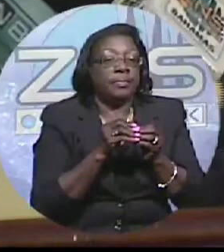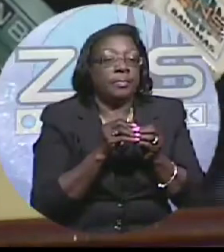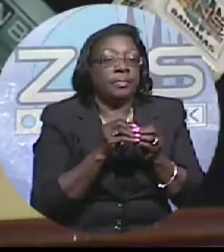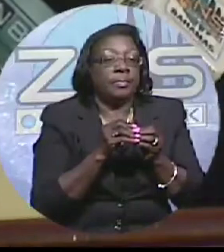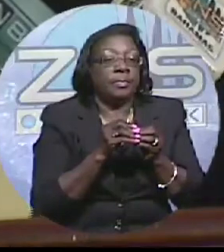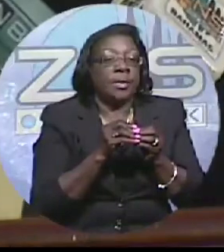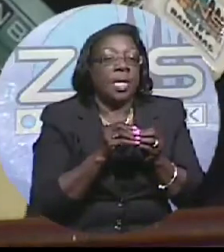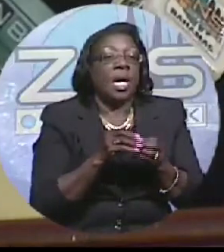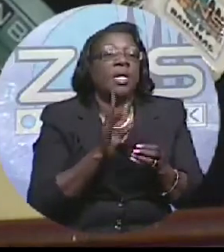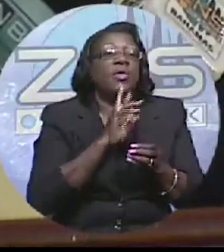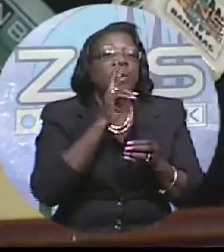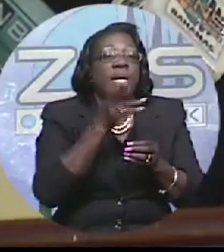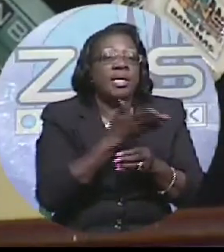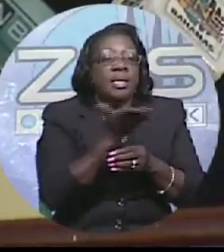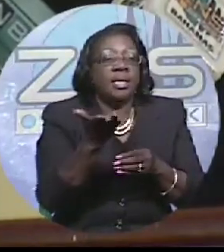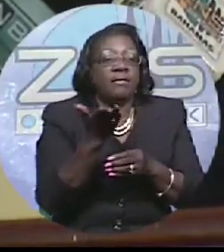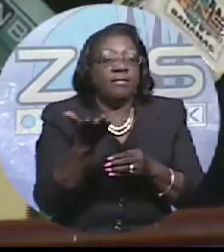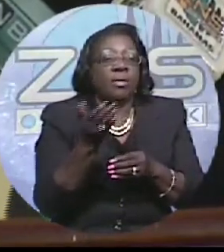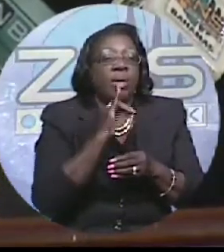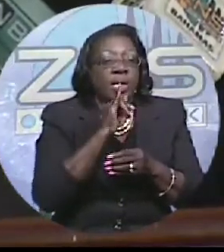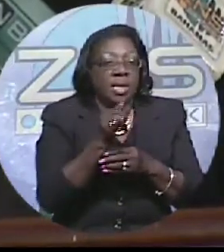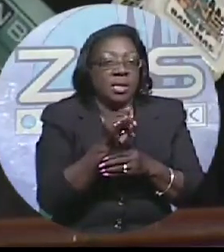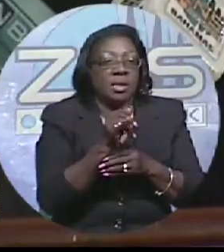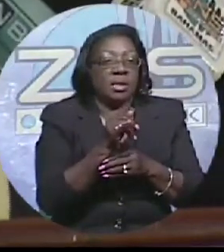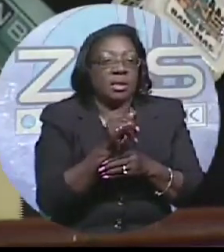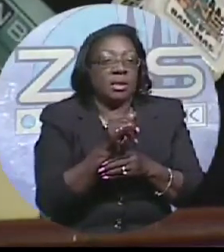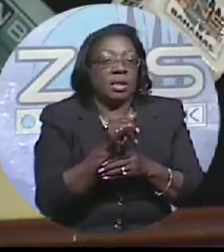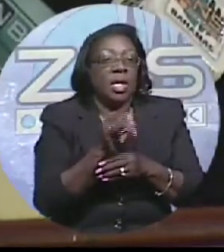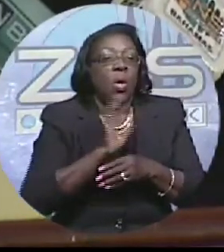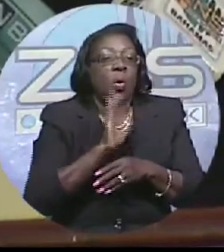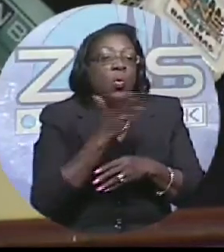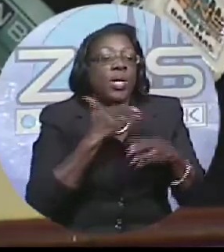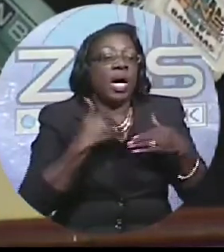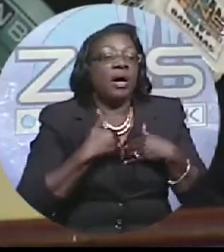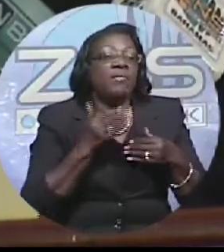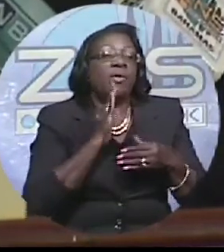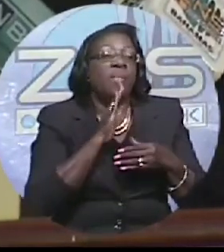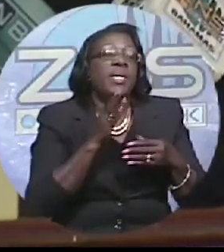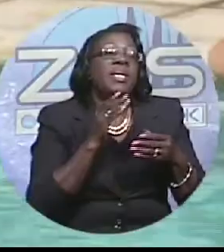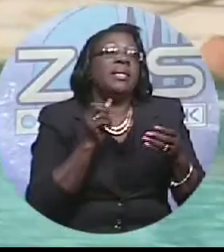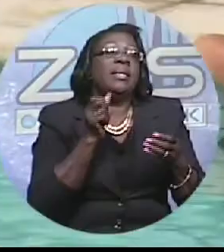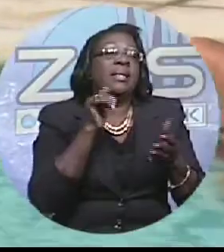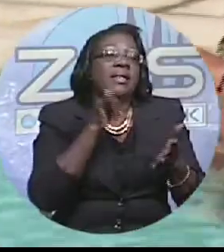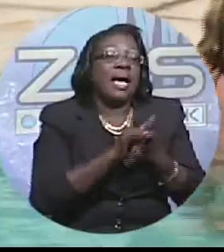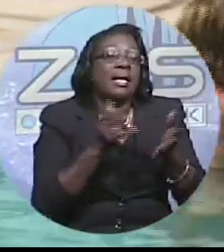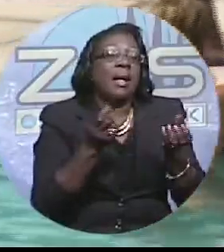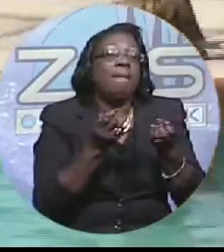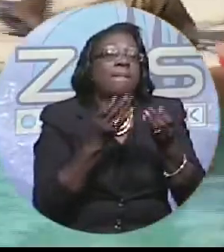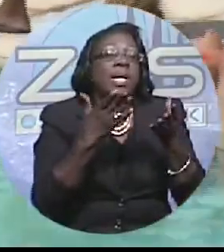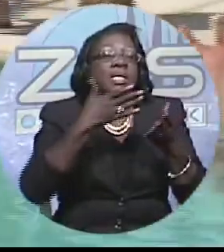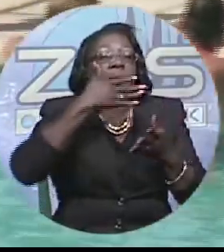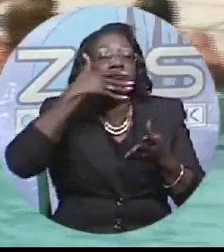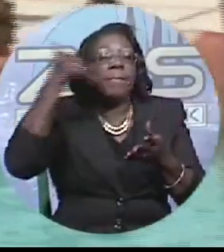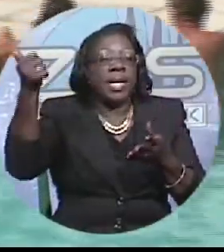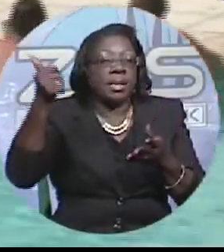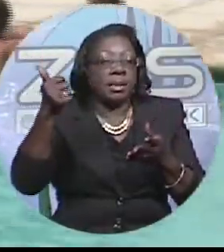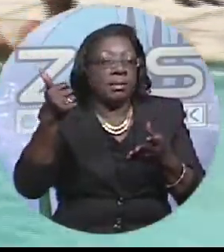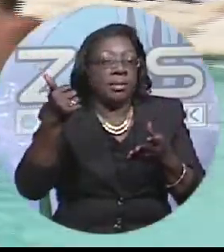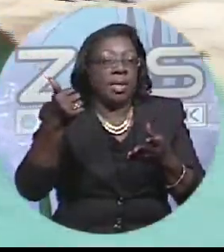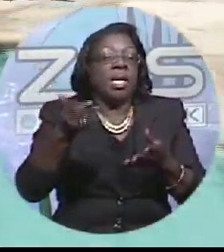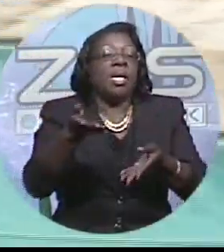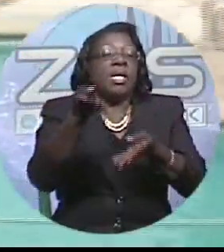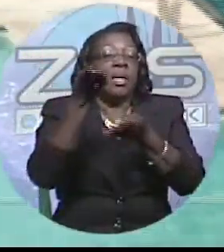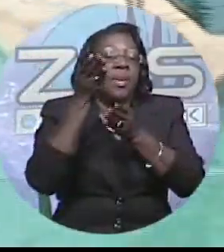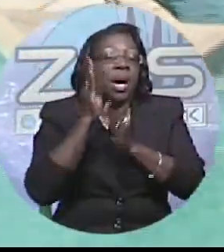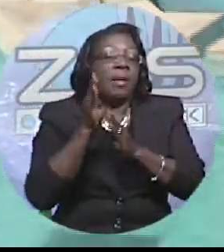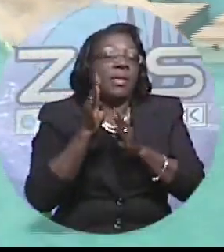And the reality, therefore, is we have to be that much better. Mr. Christie says the Bahamas is facing mounting